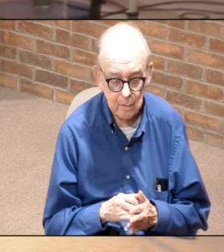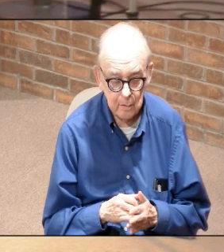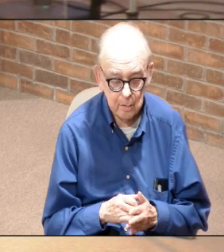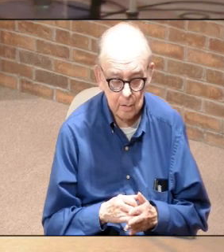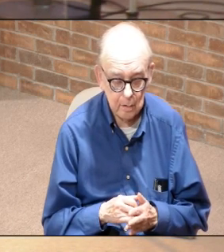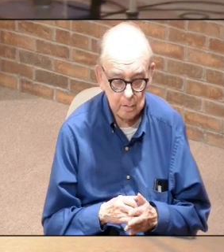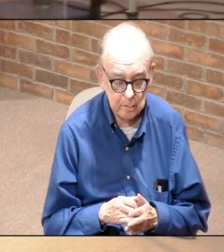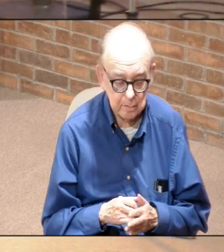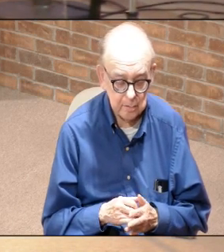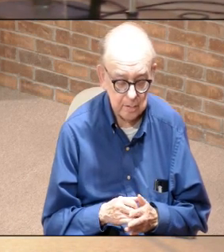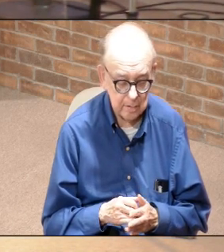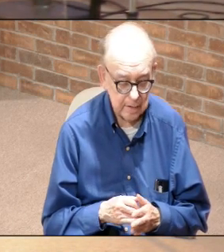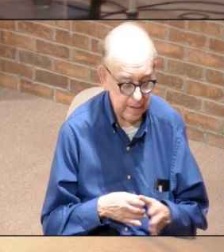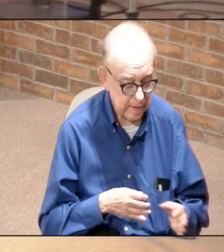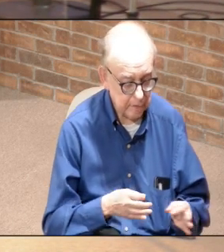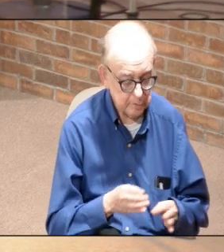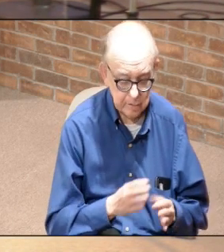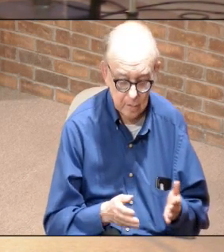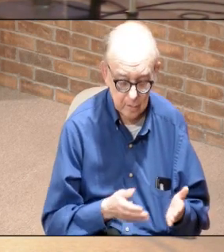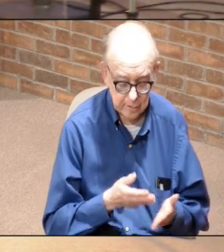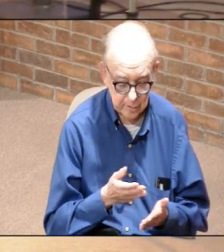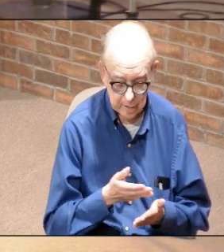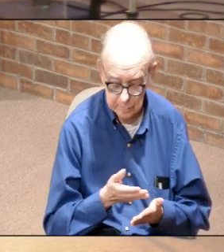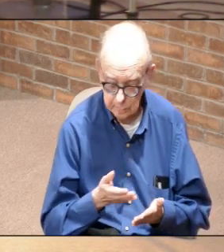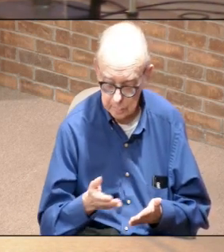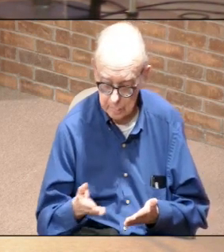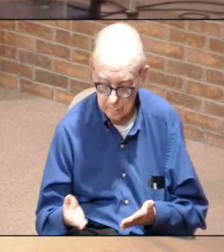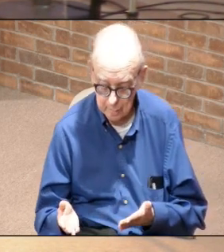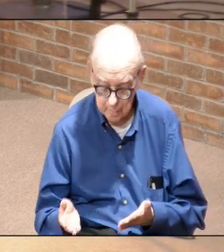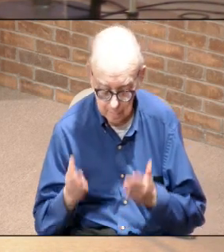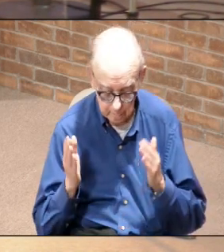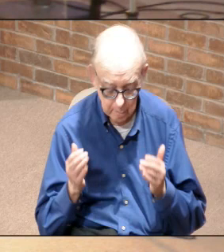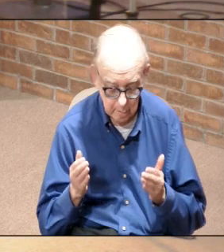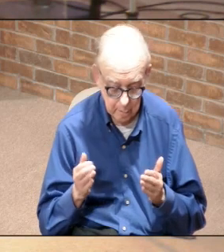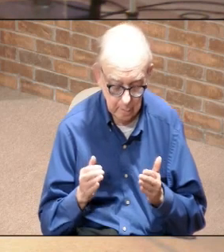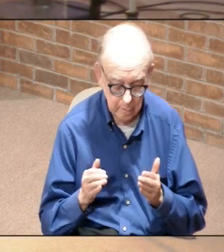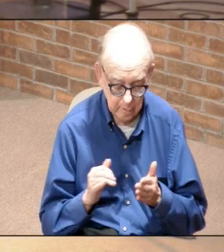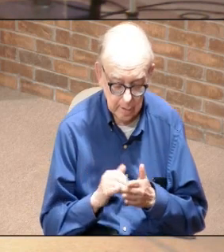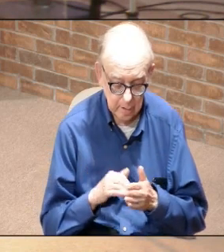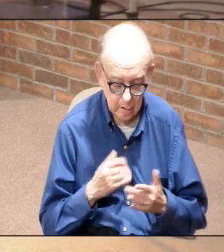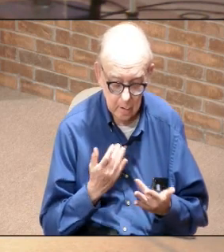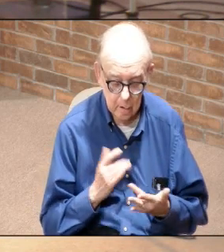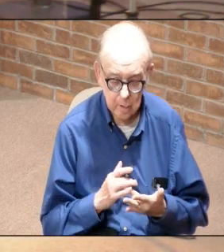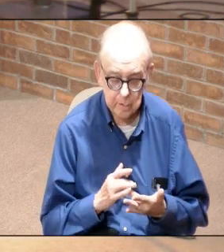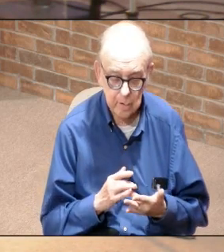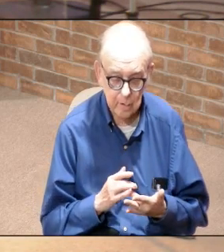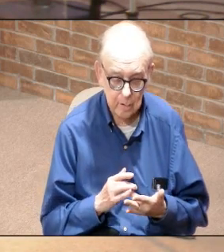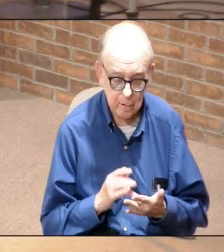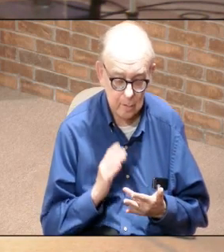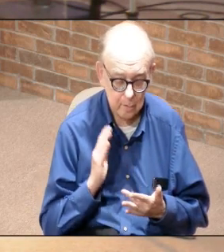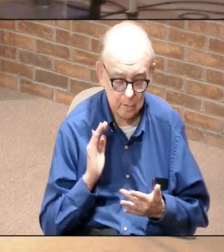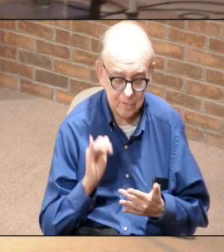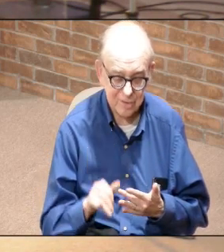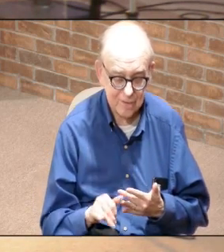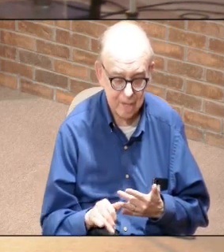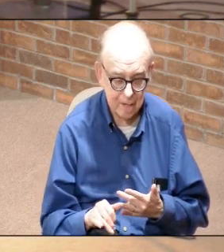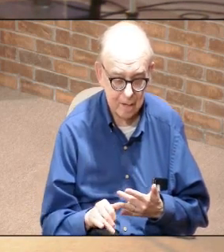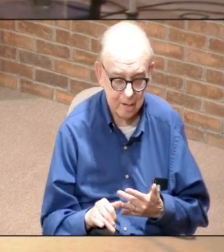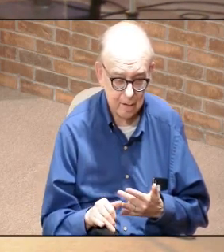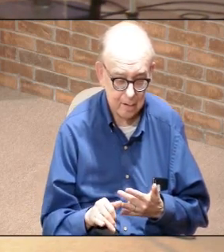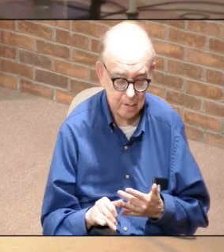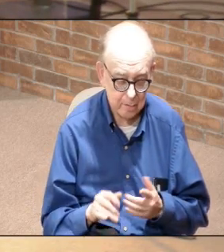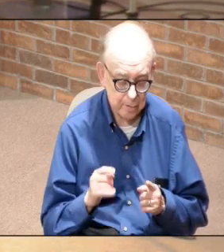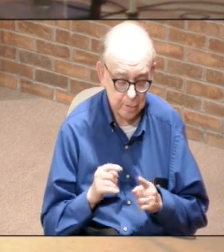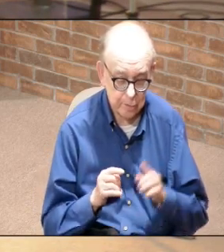and laying it all out for us and hoping that our heart will remain